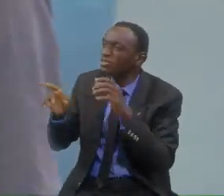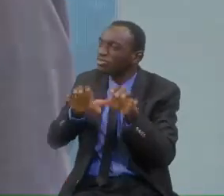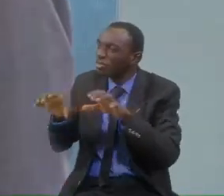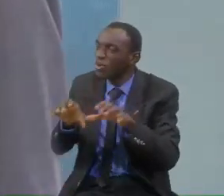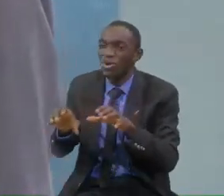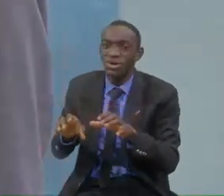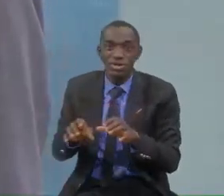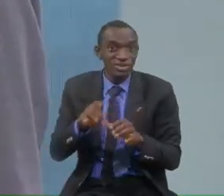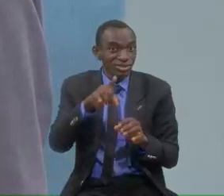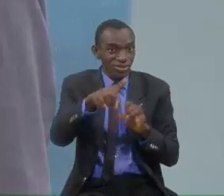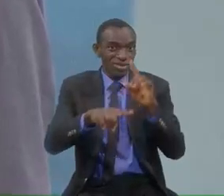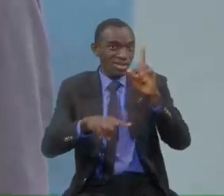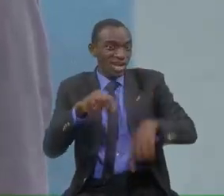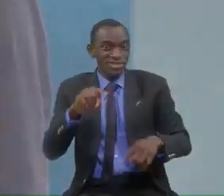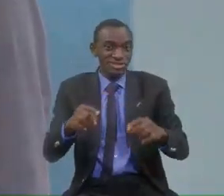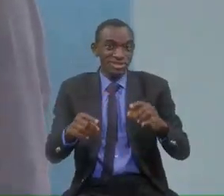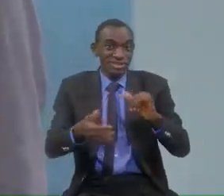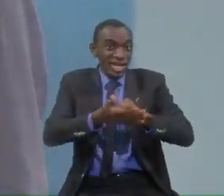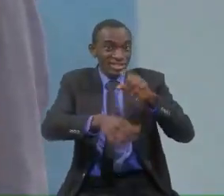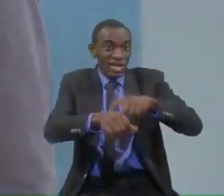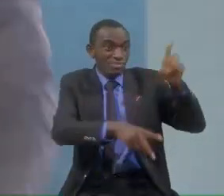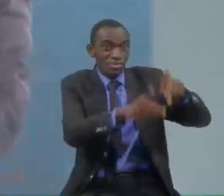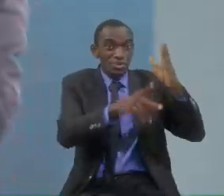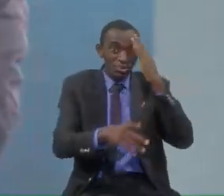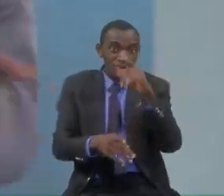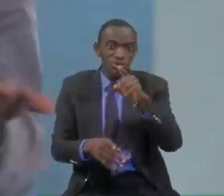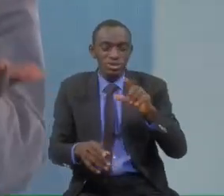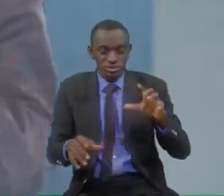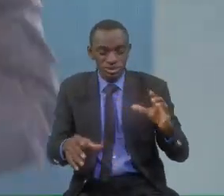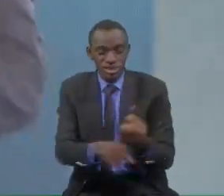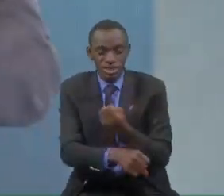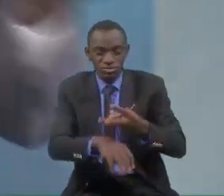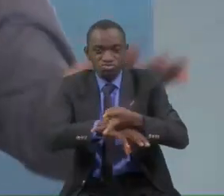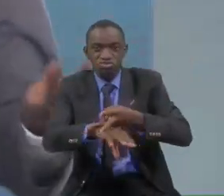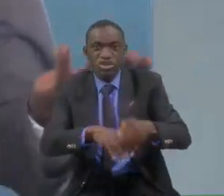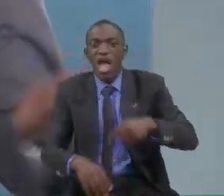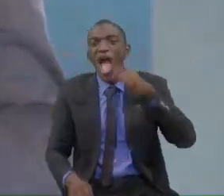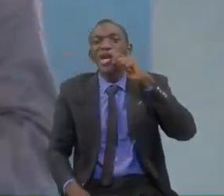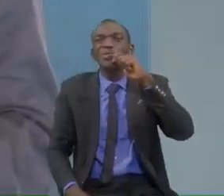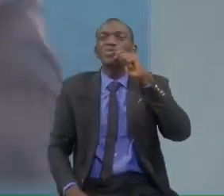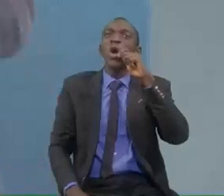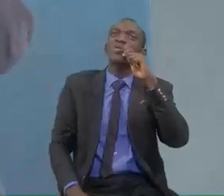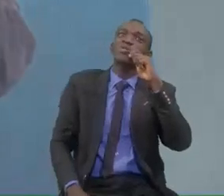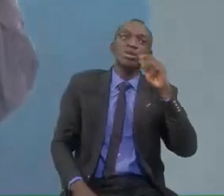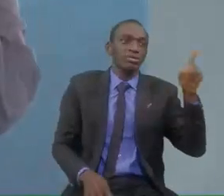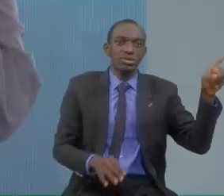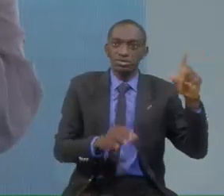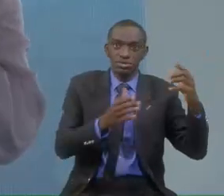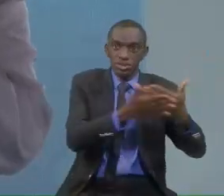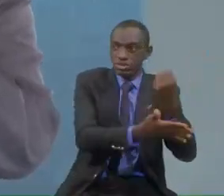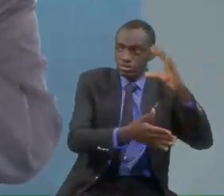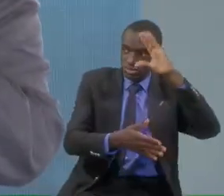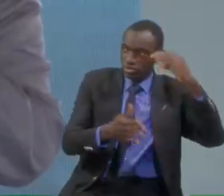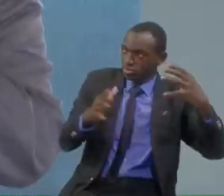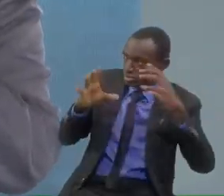long chewing stick anymore and be going around and they take your picture and they show it to the whole world.